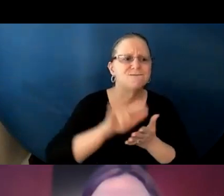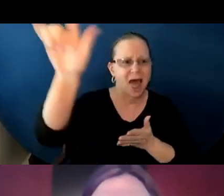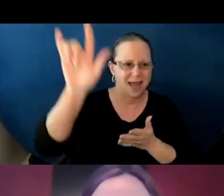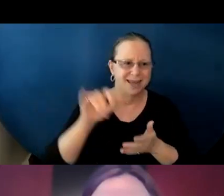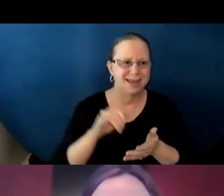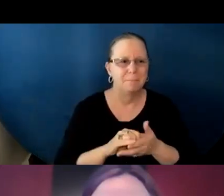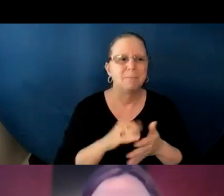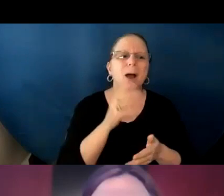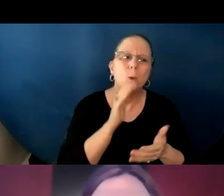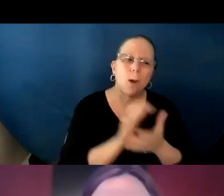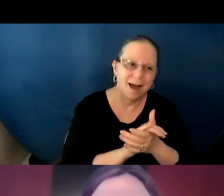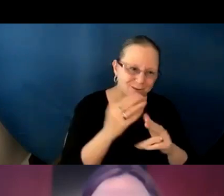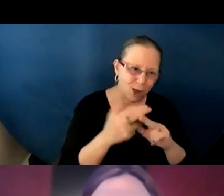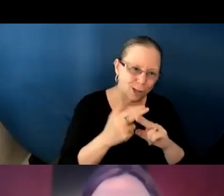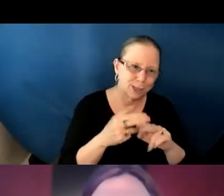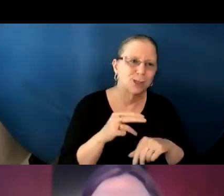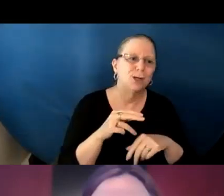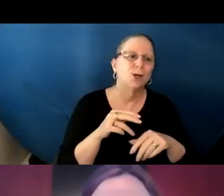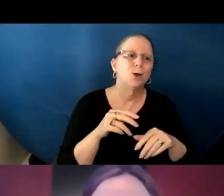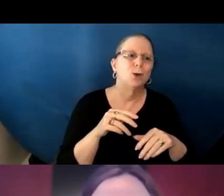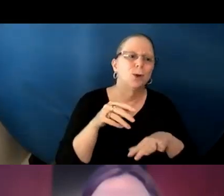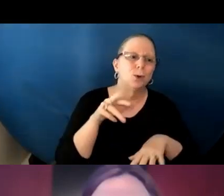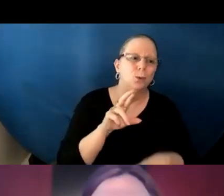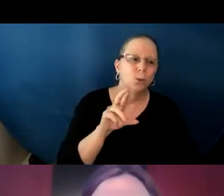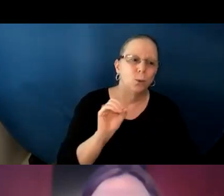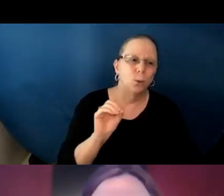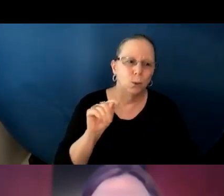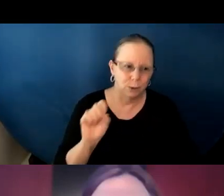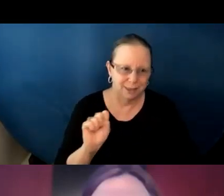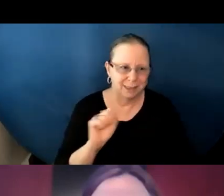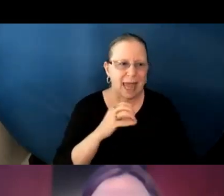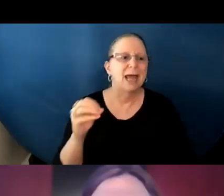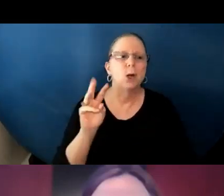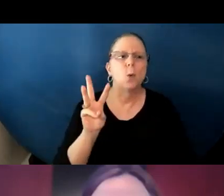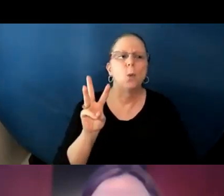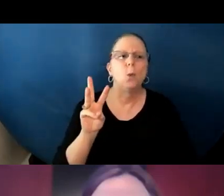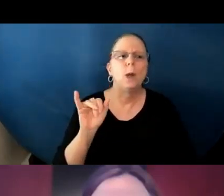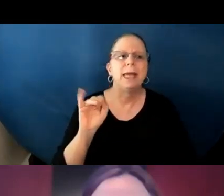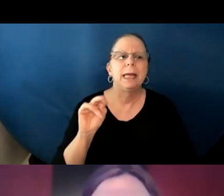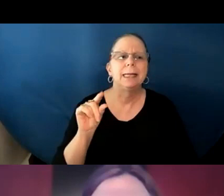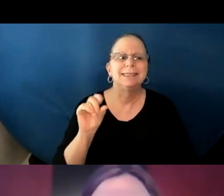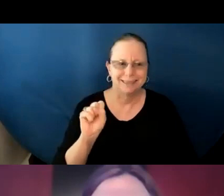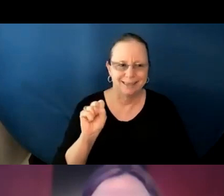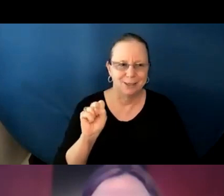wings, to be grounded and able to know you can go. And so